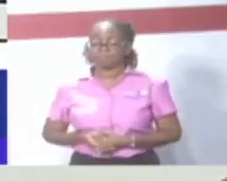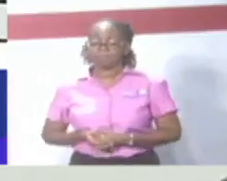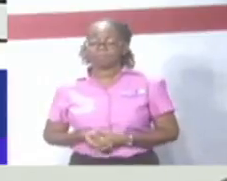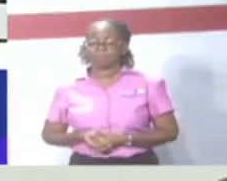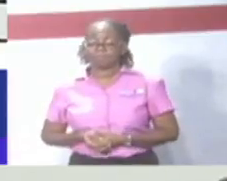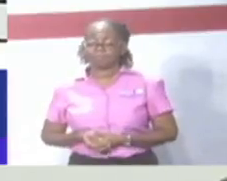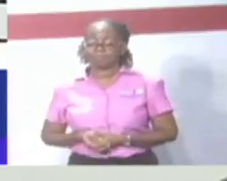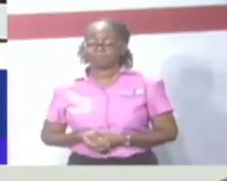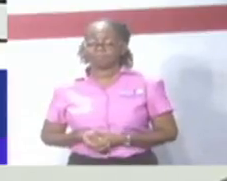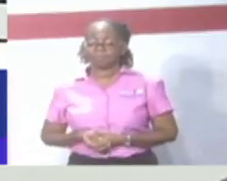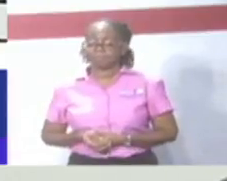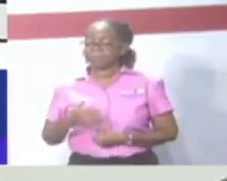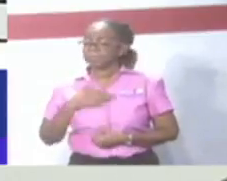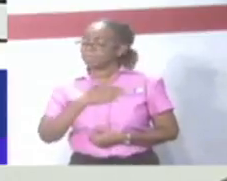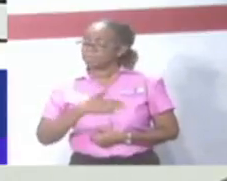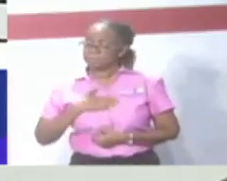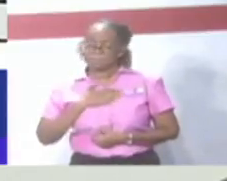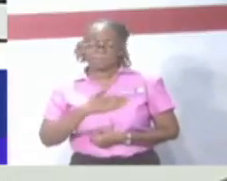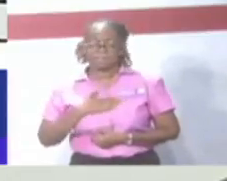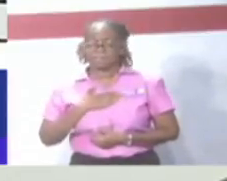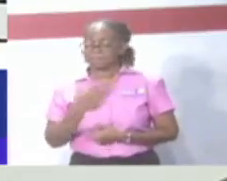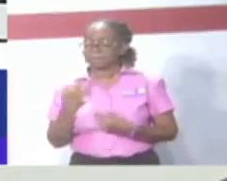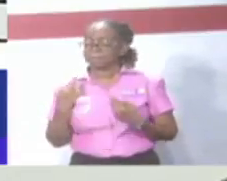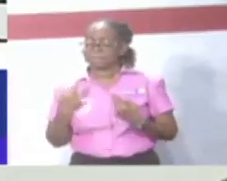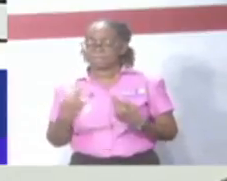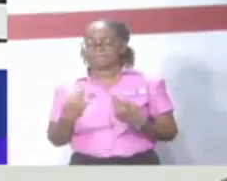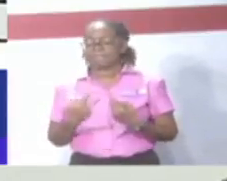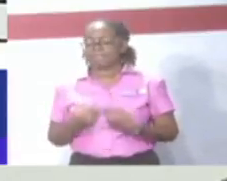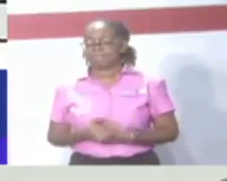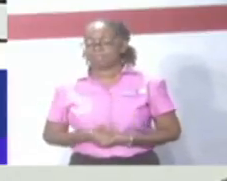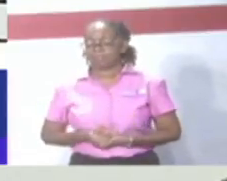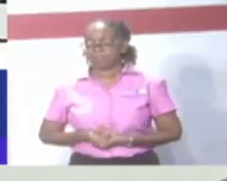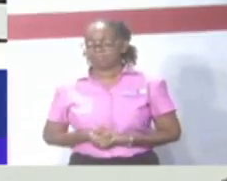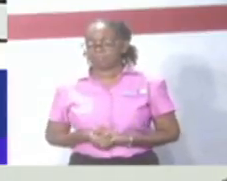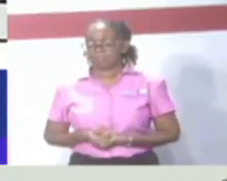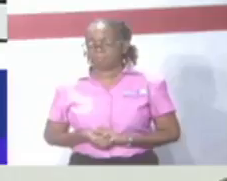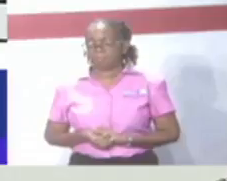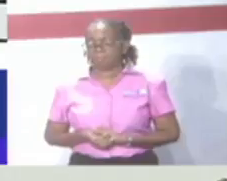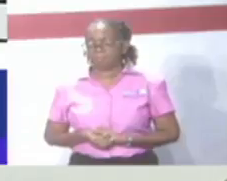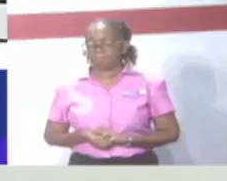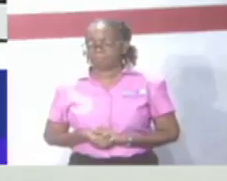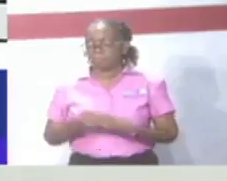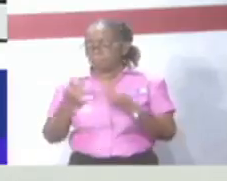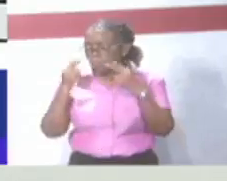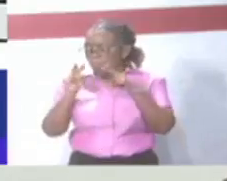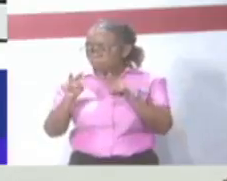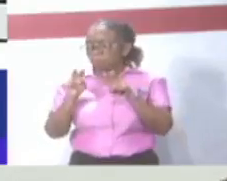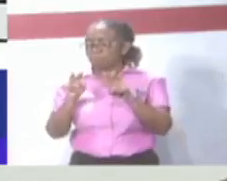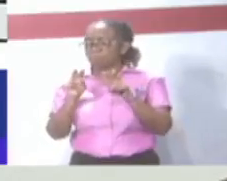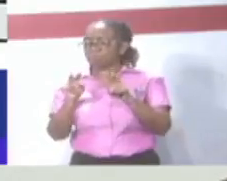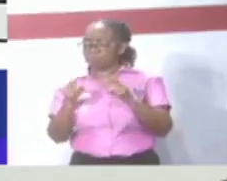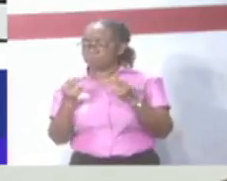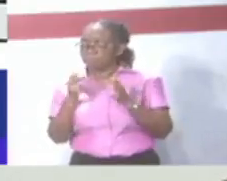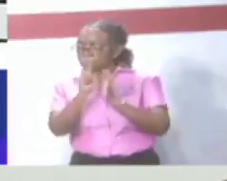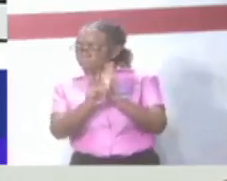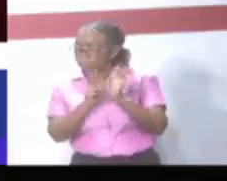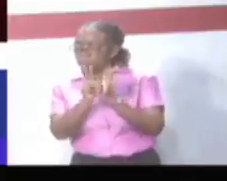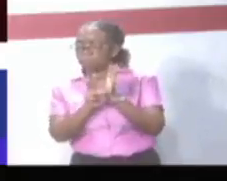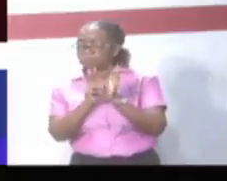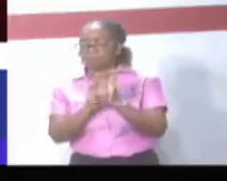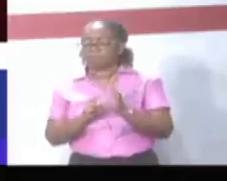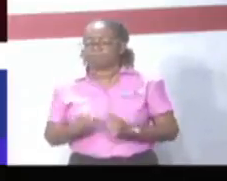now to ask you to share with me and provide your rapt attention as we look at this video. Thank